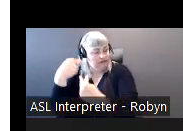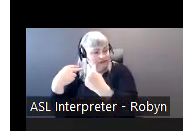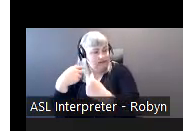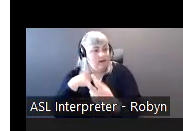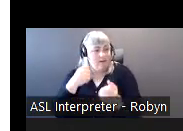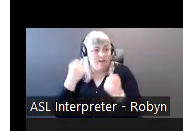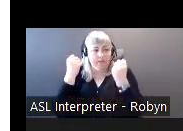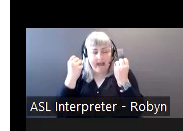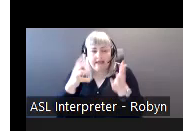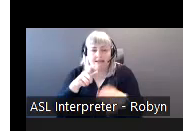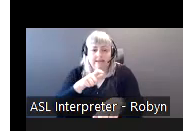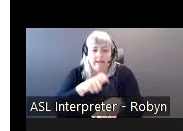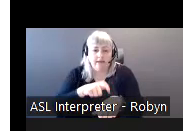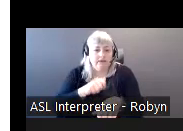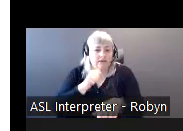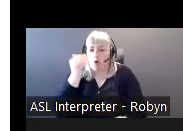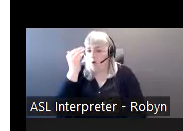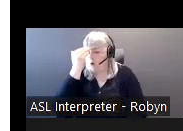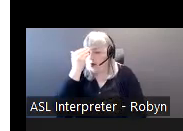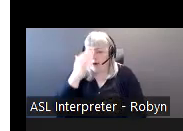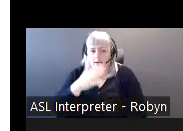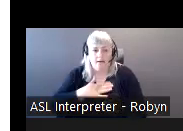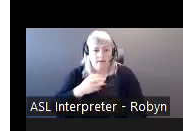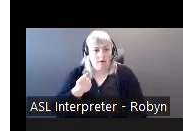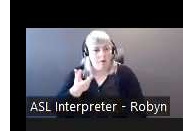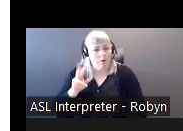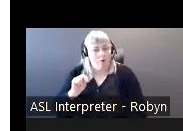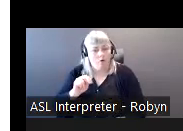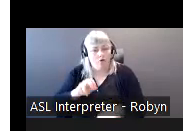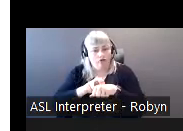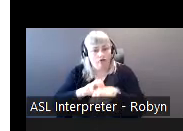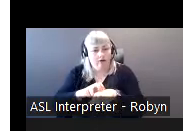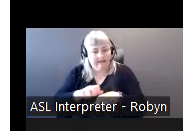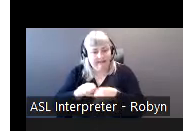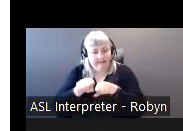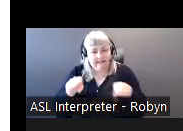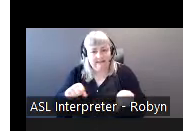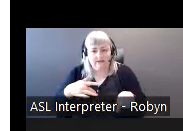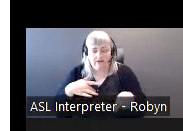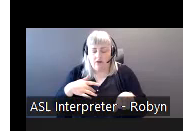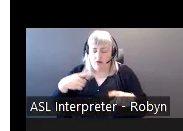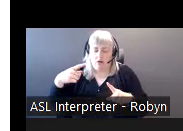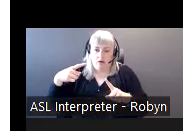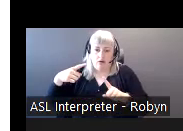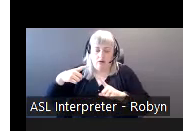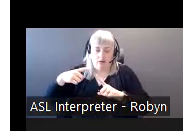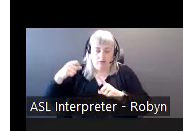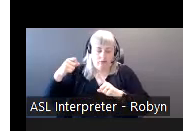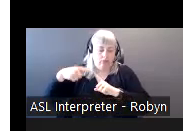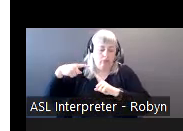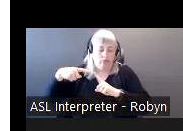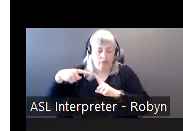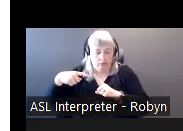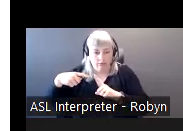unconsciously, there were times my own nervous system got tricked. My own nervous system